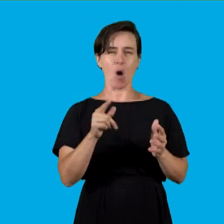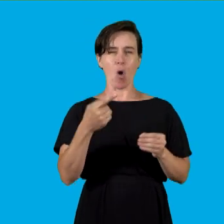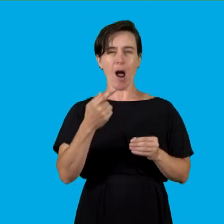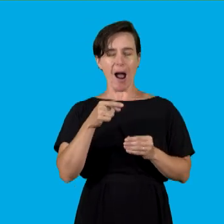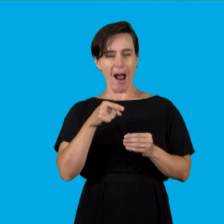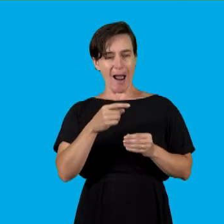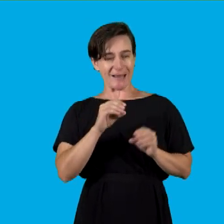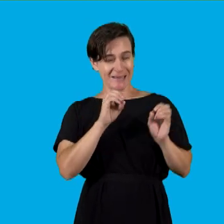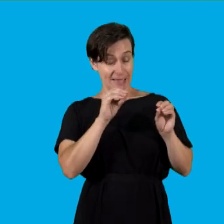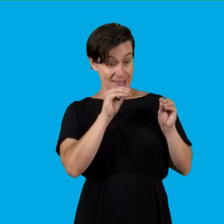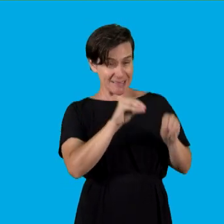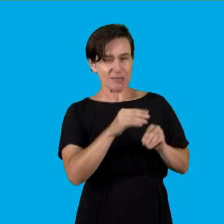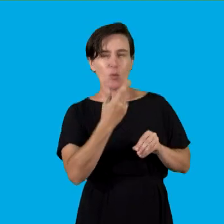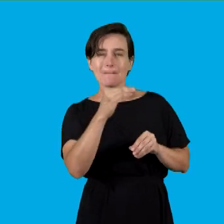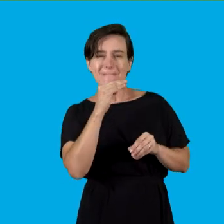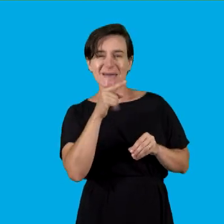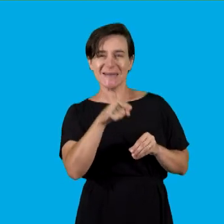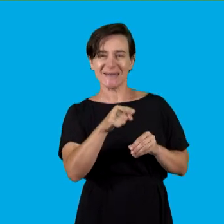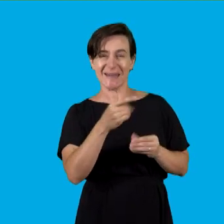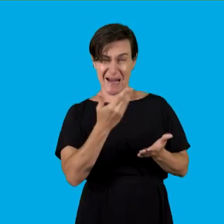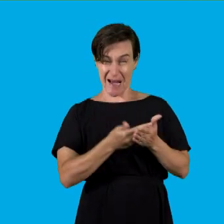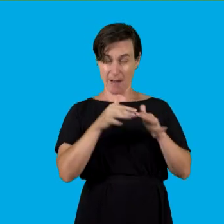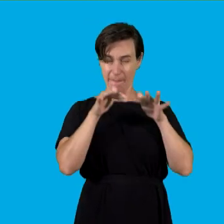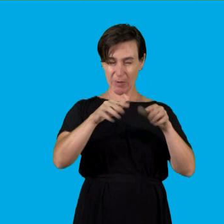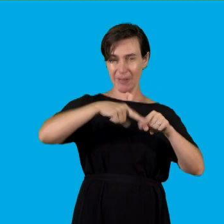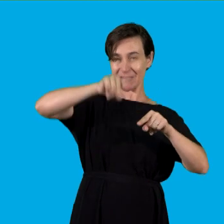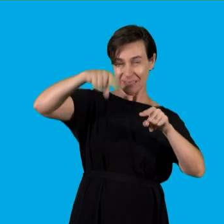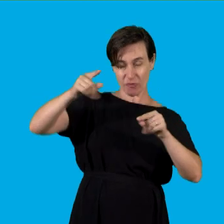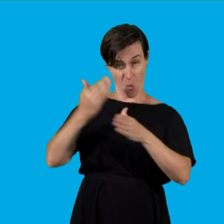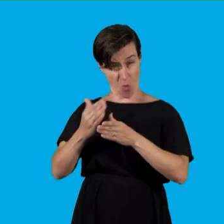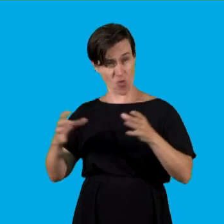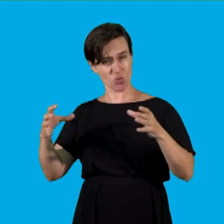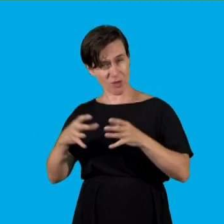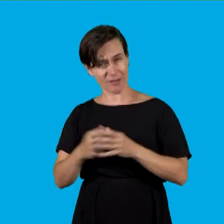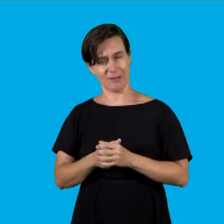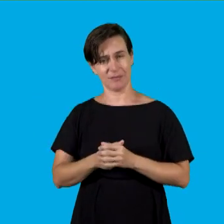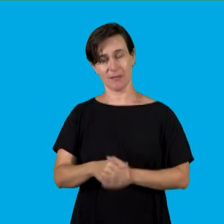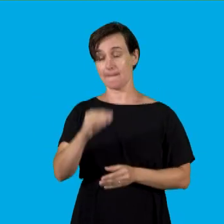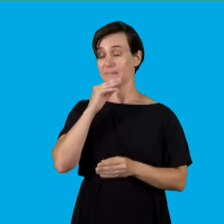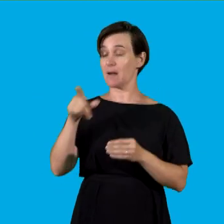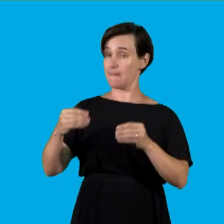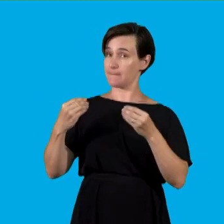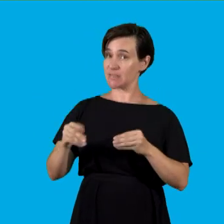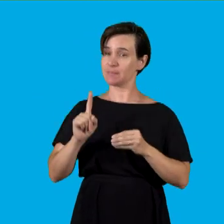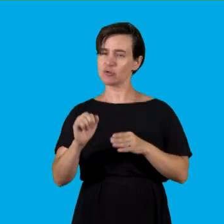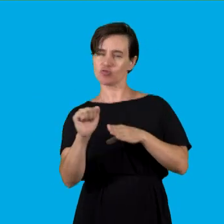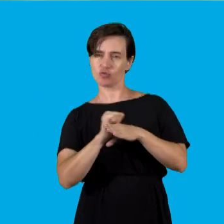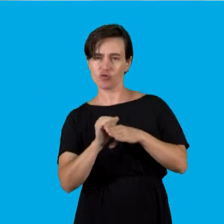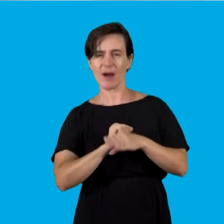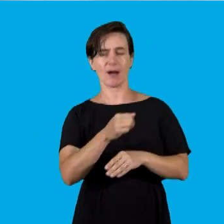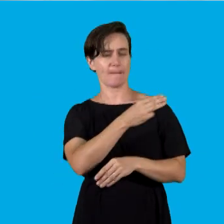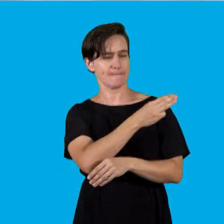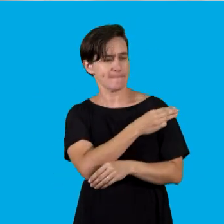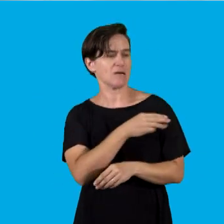diversity in the workplace. Another initiative to address inclusivity is to make sure that you train, as a business, you